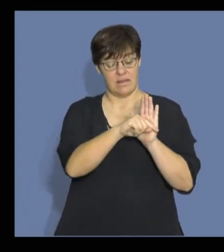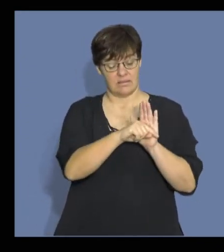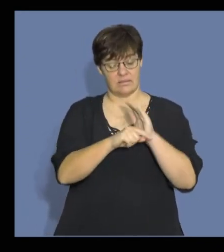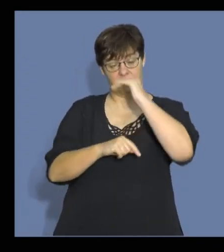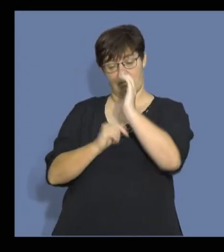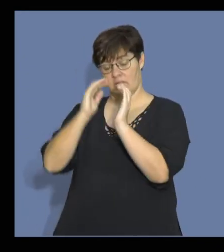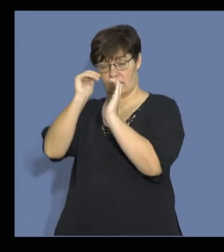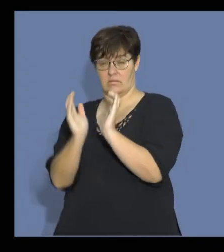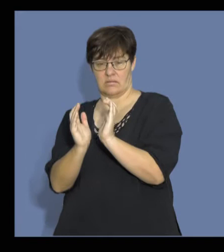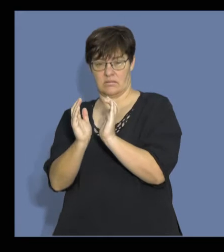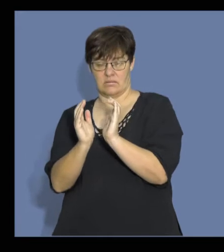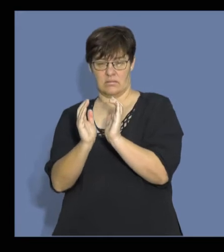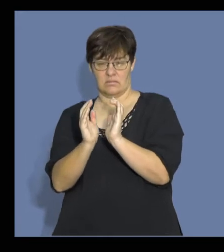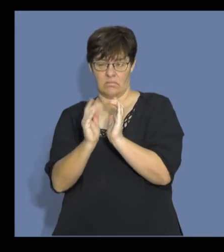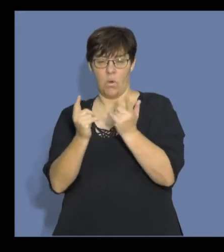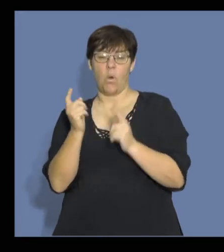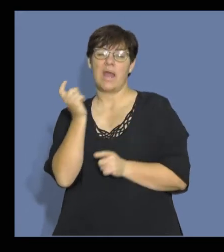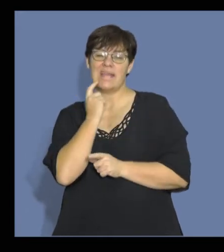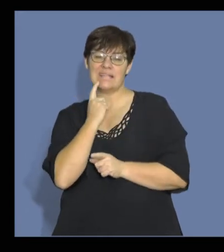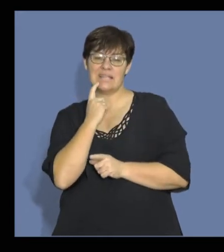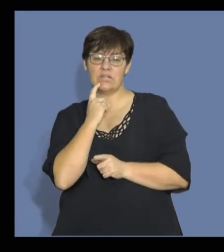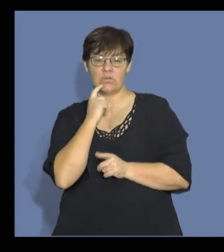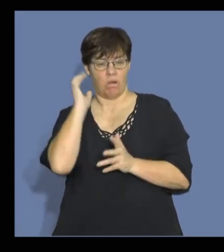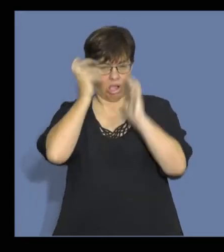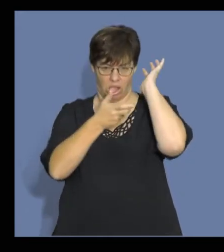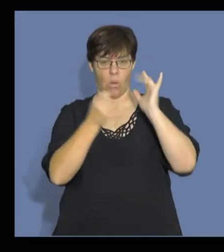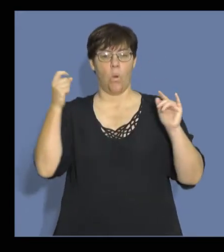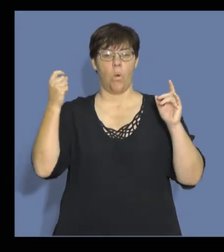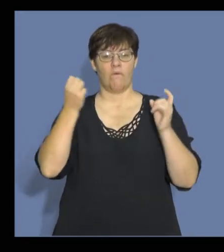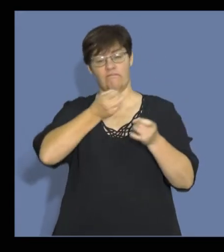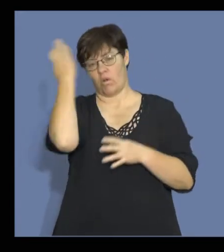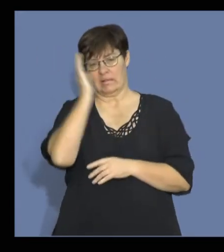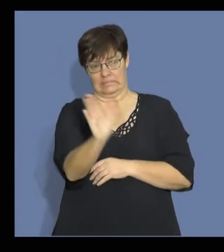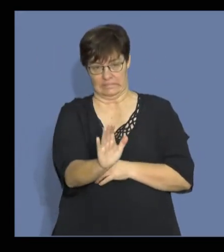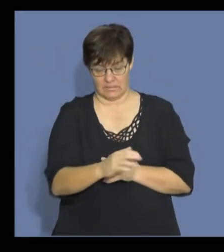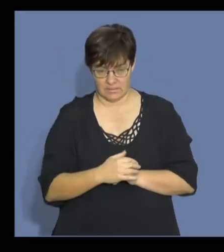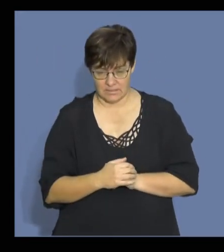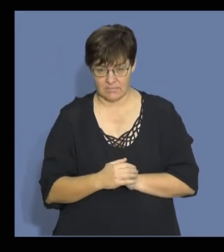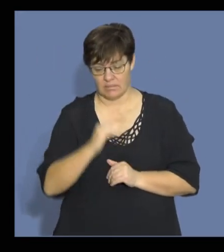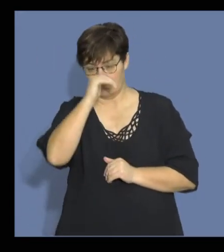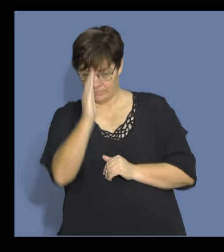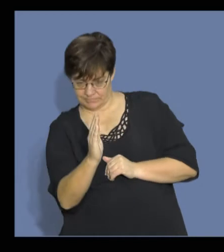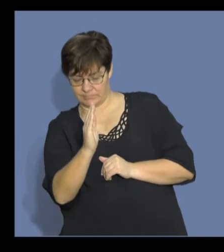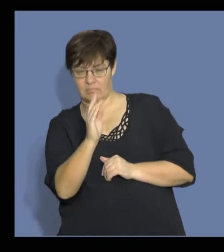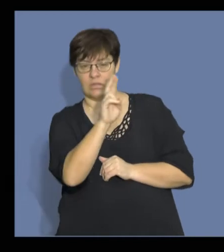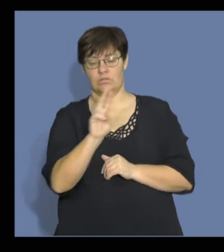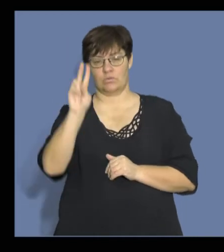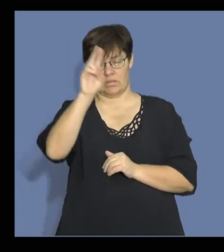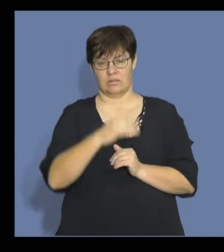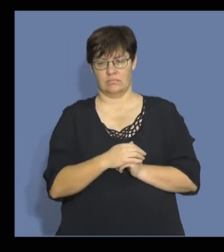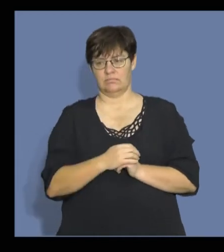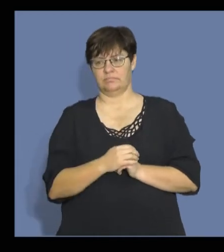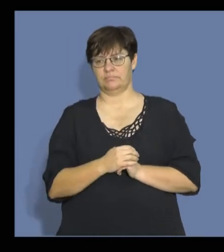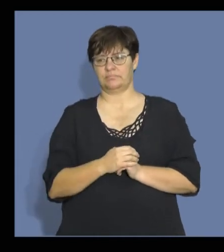number, you put it into brackets so that you don't make that mistake, and then I'm going to square that. Now, I could simplify